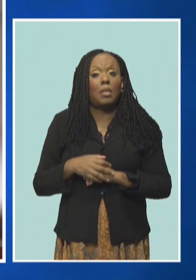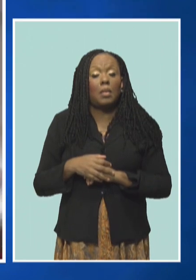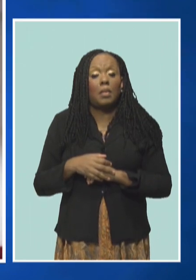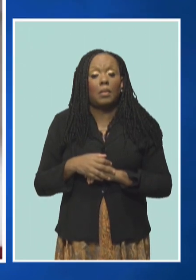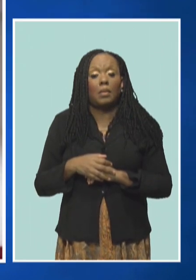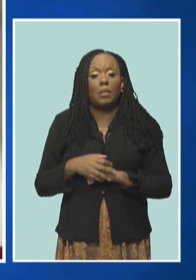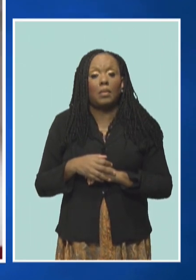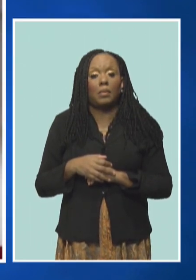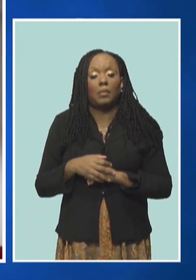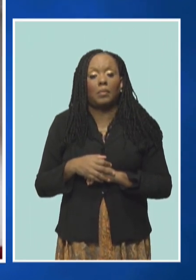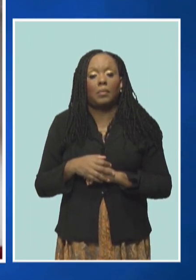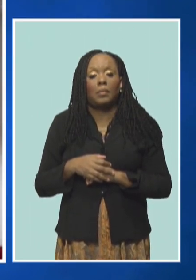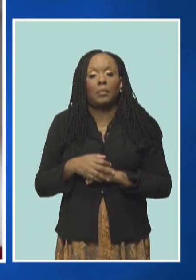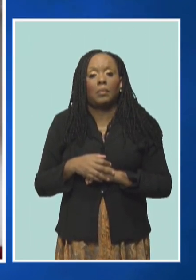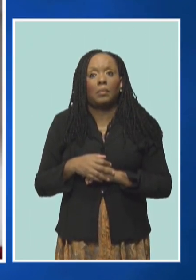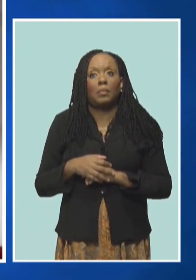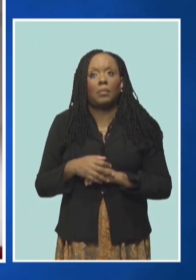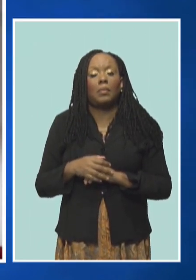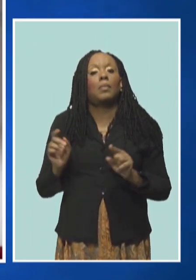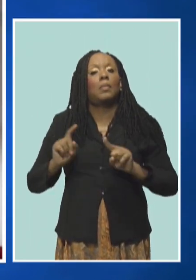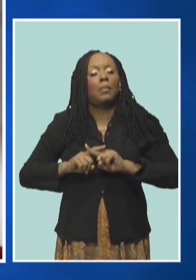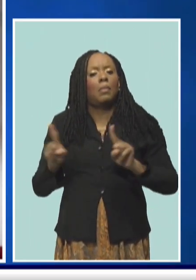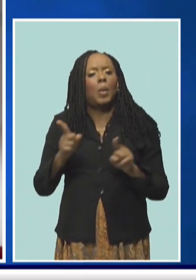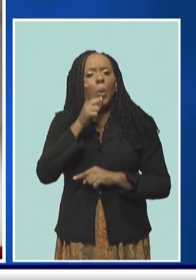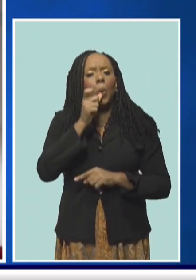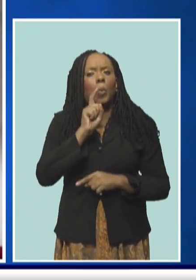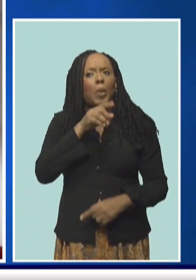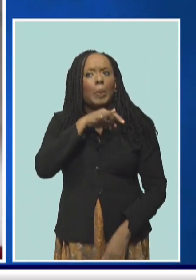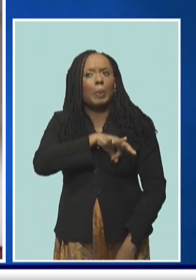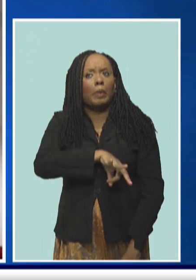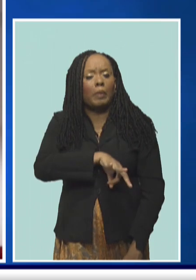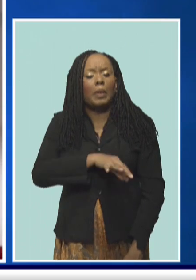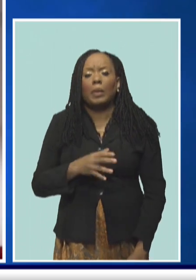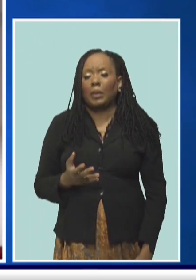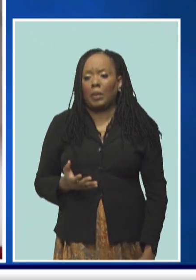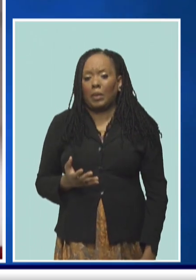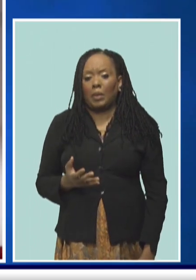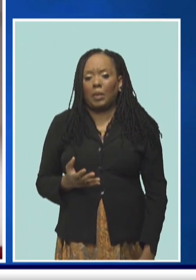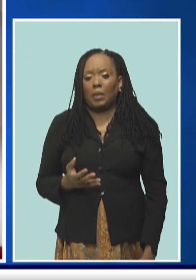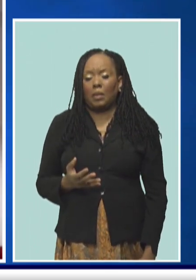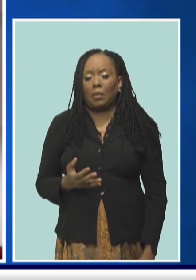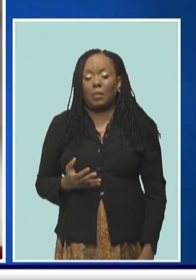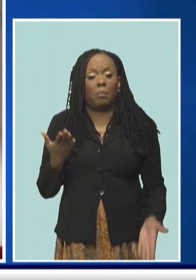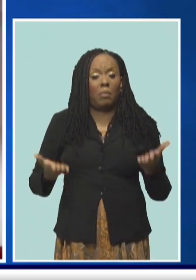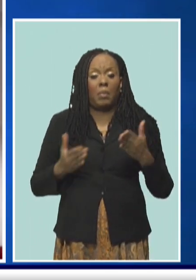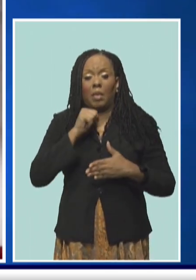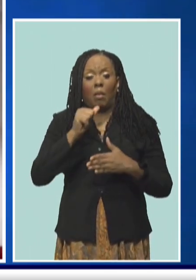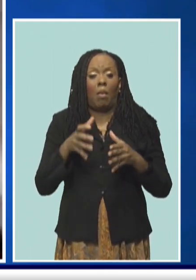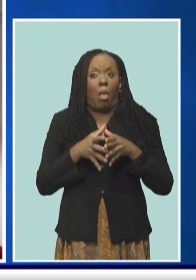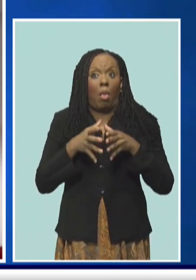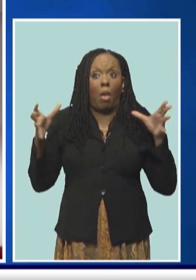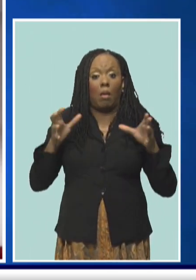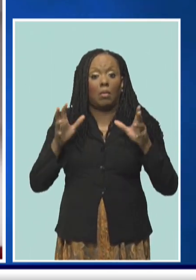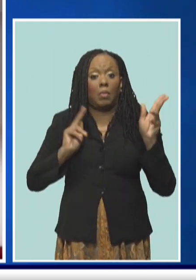sectors, persons in the economy who are benefiting that from that growth may not be as widespread as it was before, which